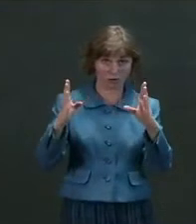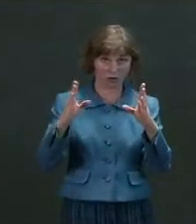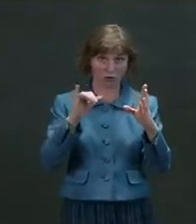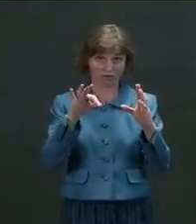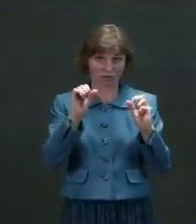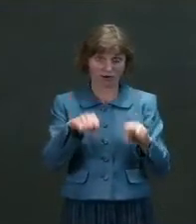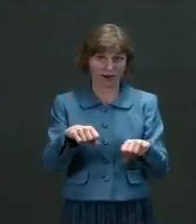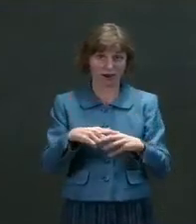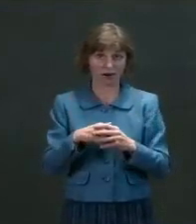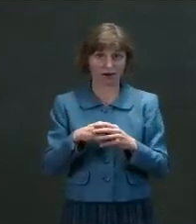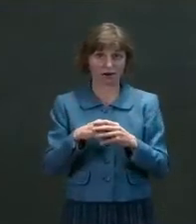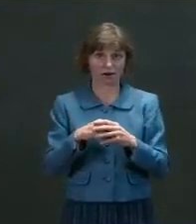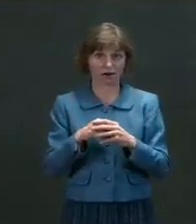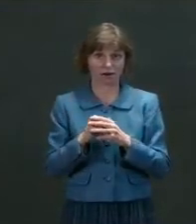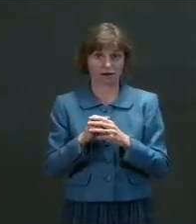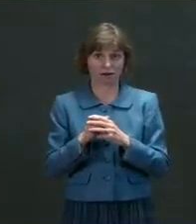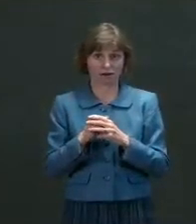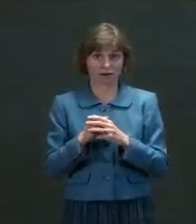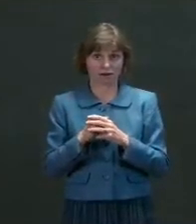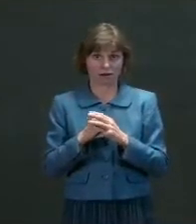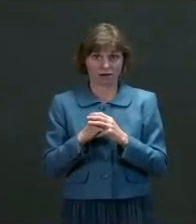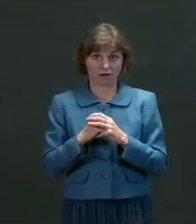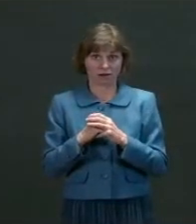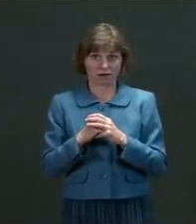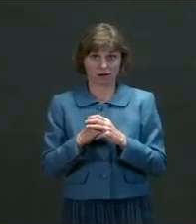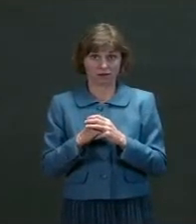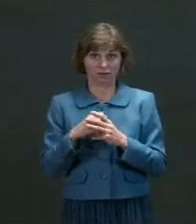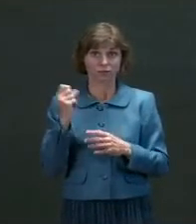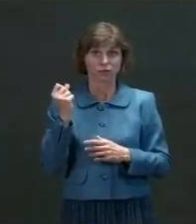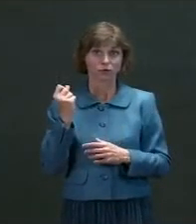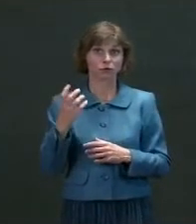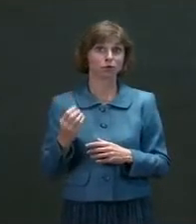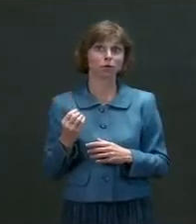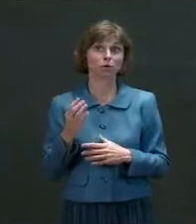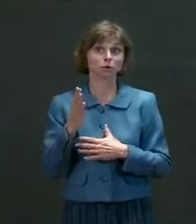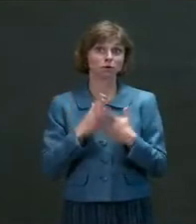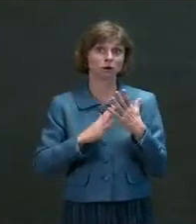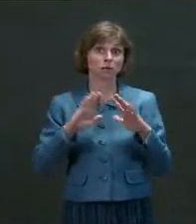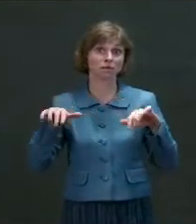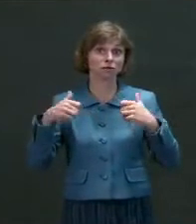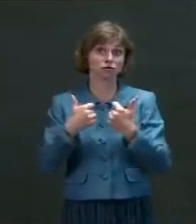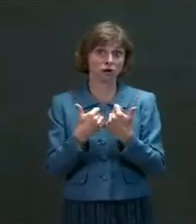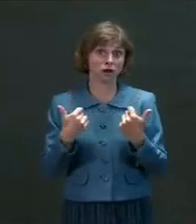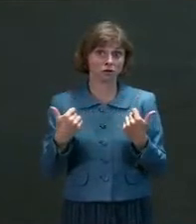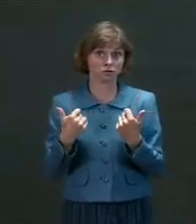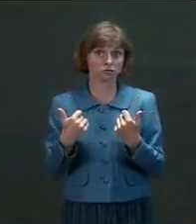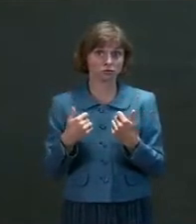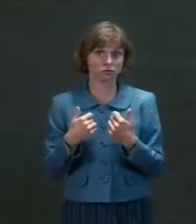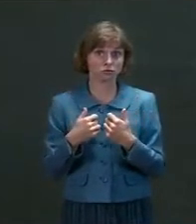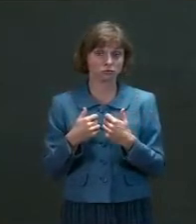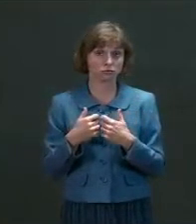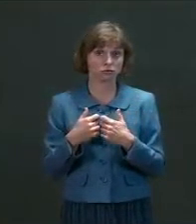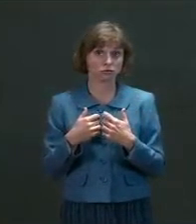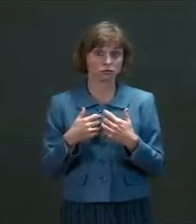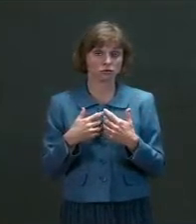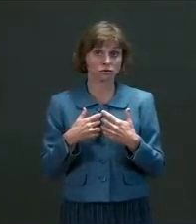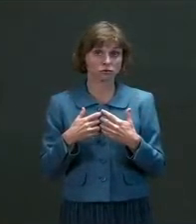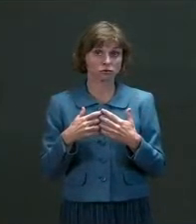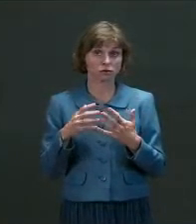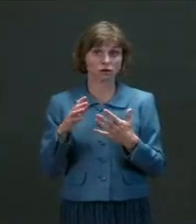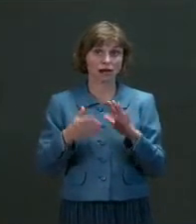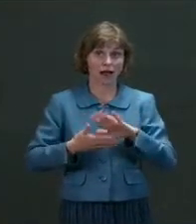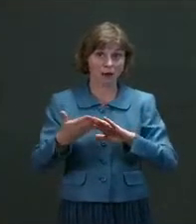and then in charge of contraindications to the vaccine. So some of the challenges that I have endured here, as you know, this is a big